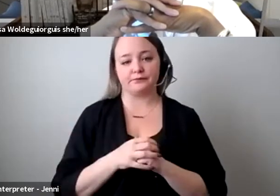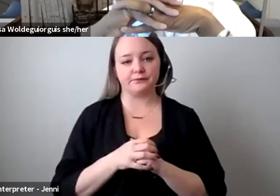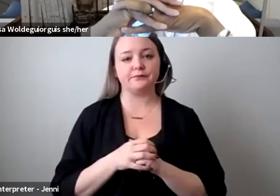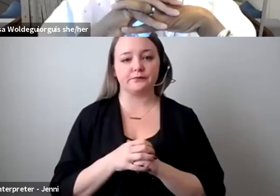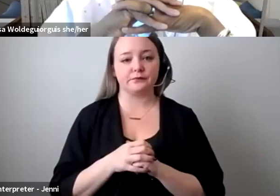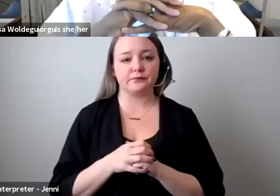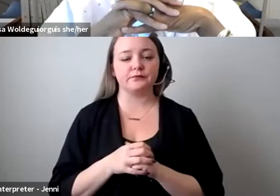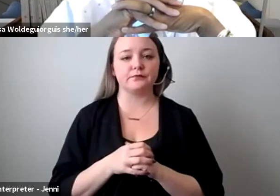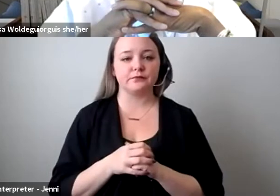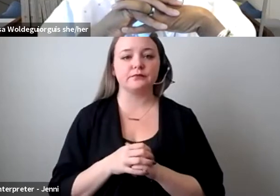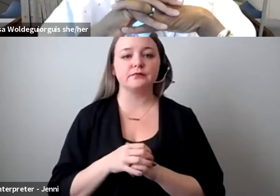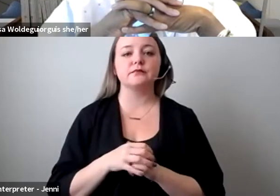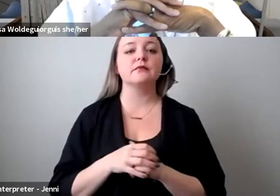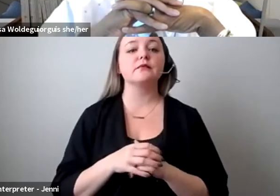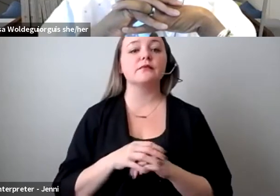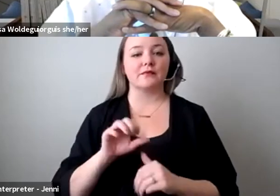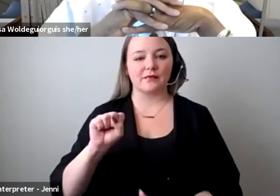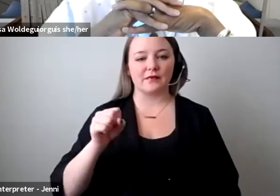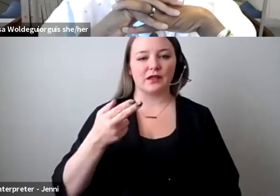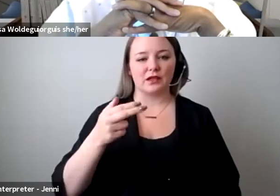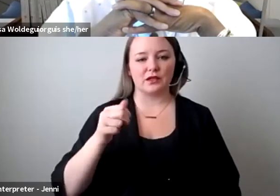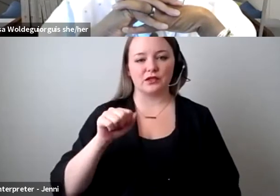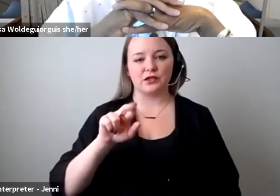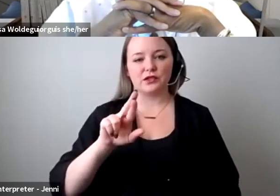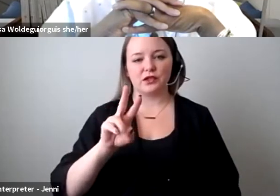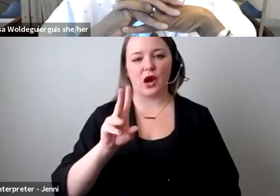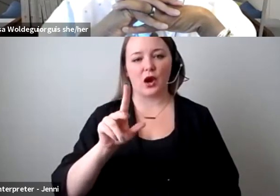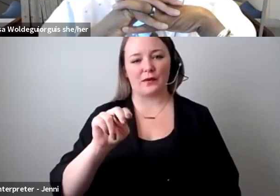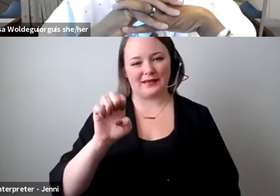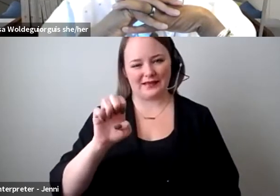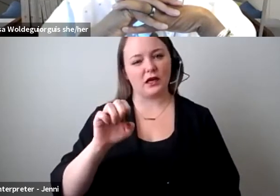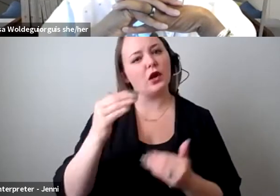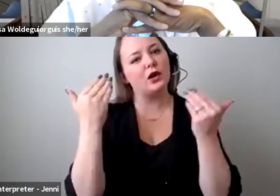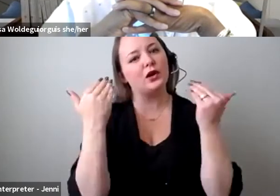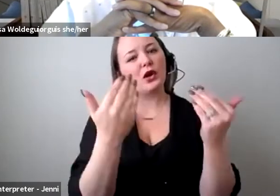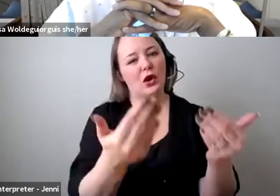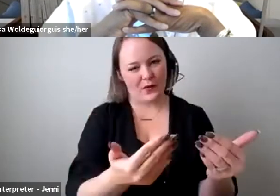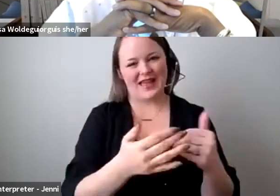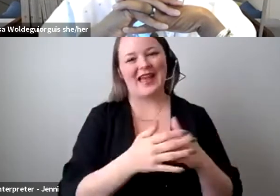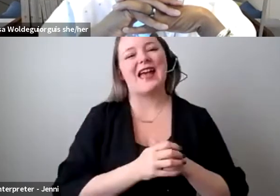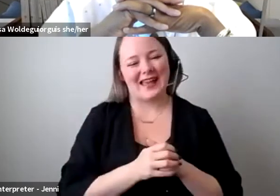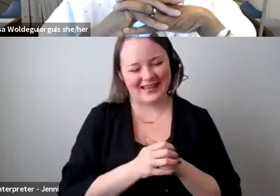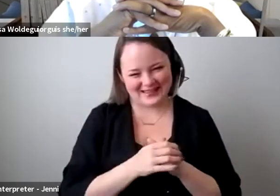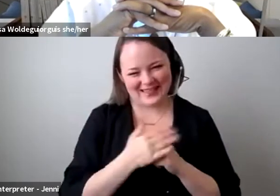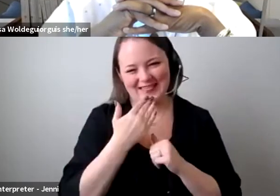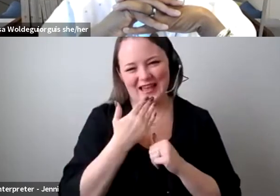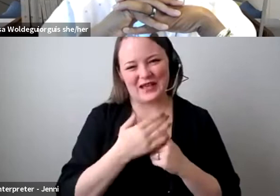okay. Jay, will you go? Oh, go ahead. No, go ahead. Thank you.